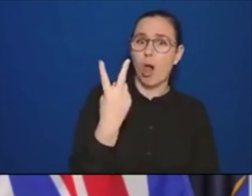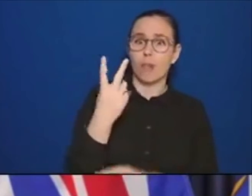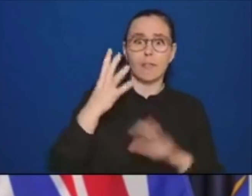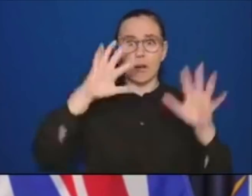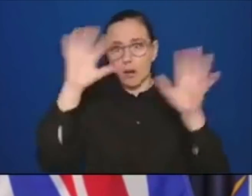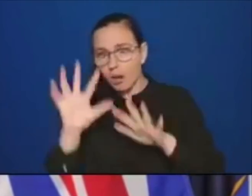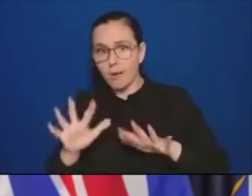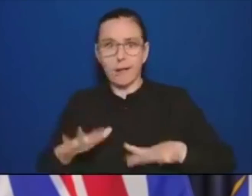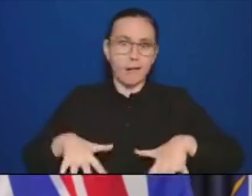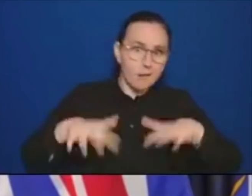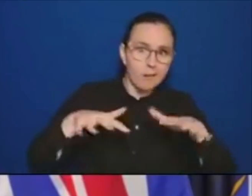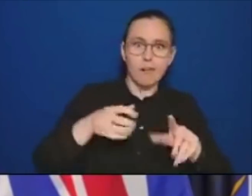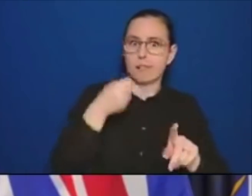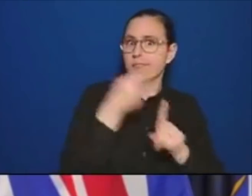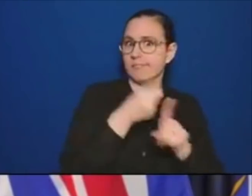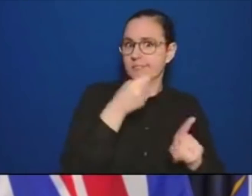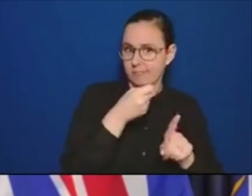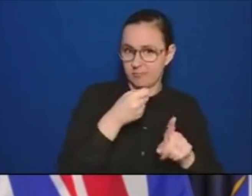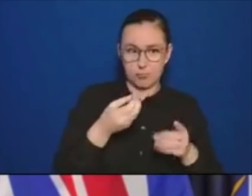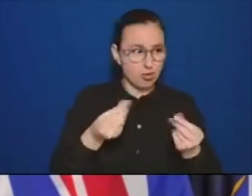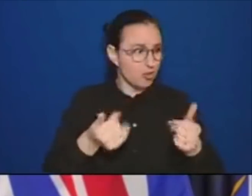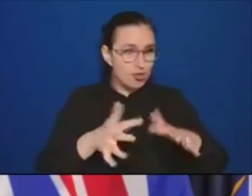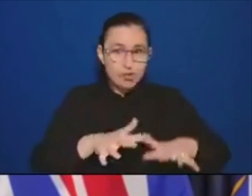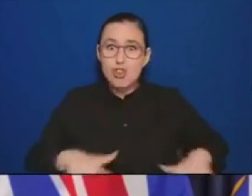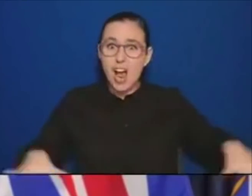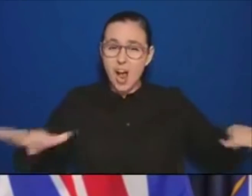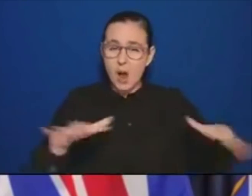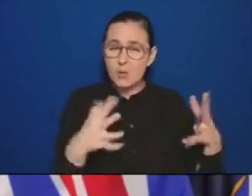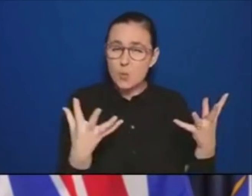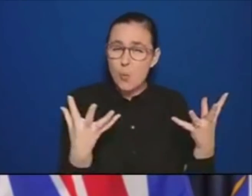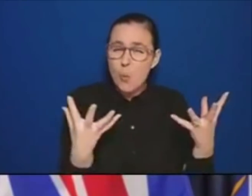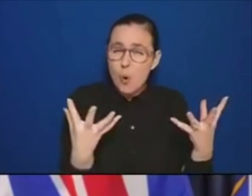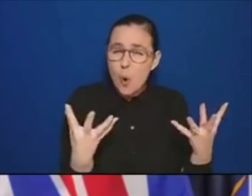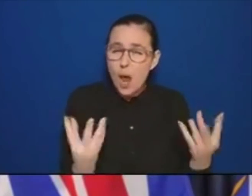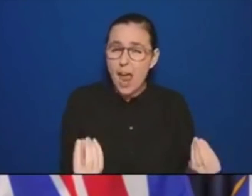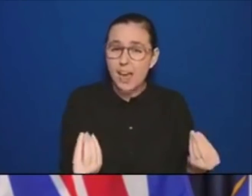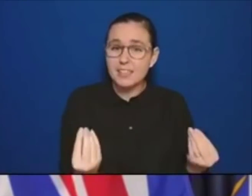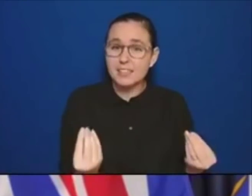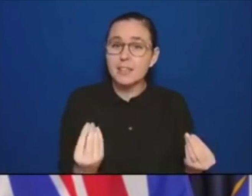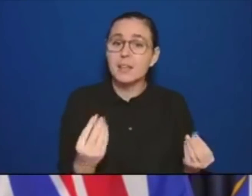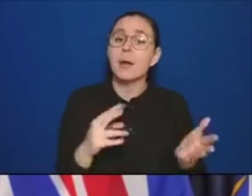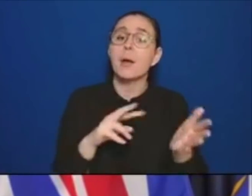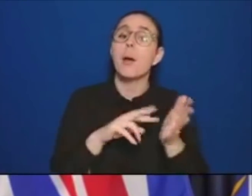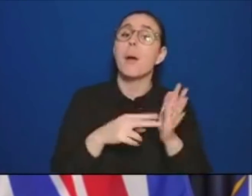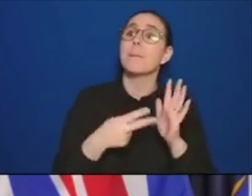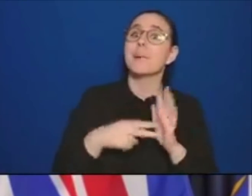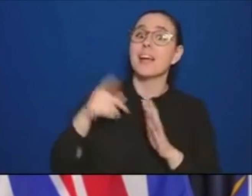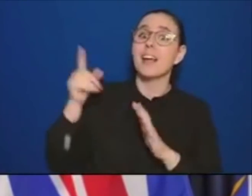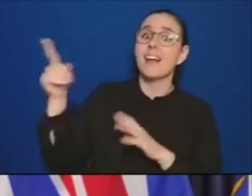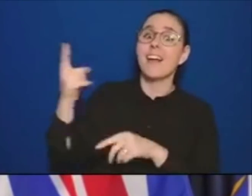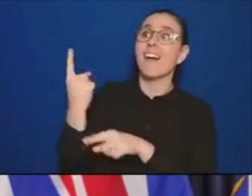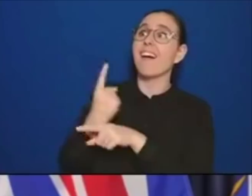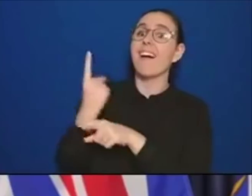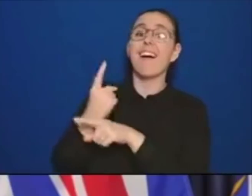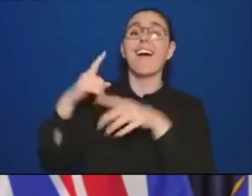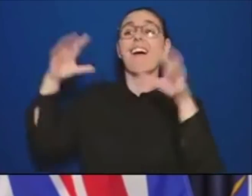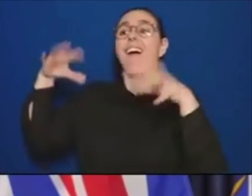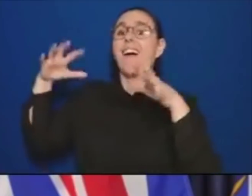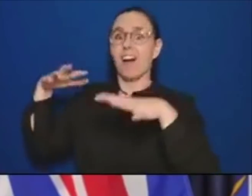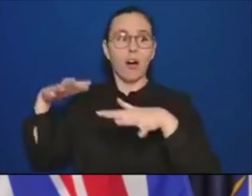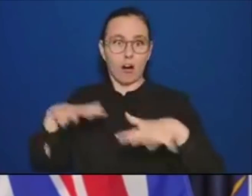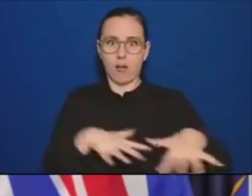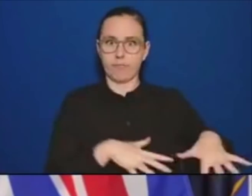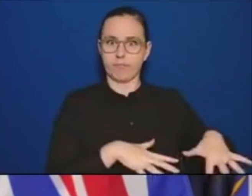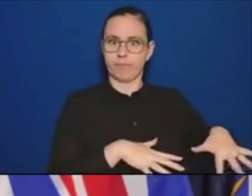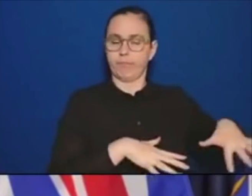which means that even a routine storm for this time of year can cause rivers and streams to rise faster and potentially flood.